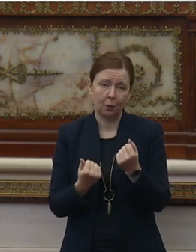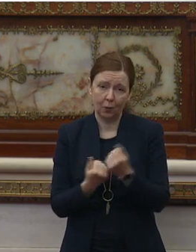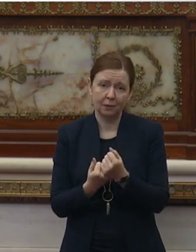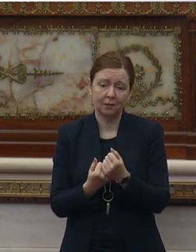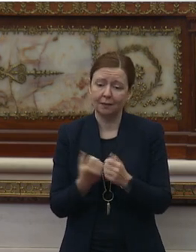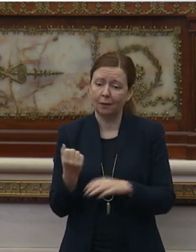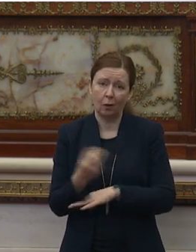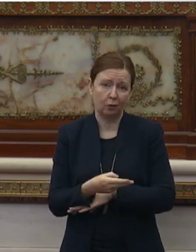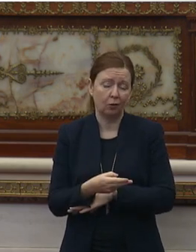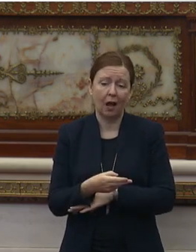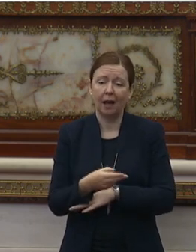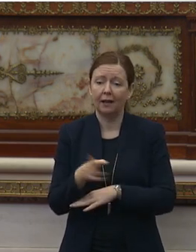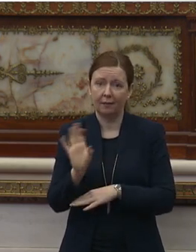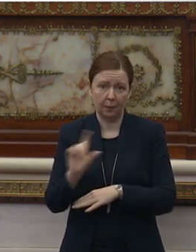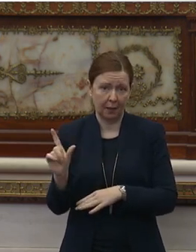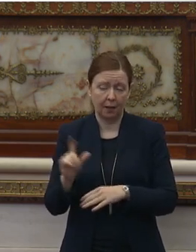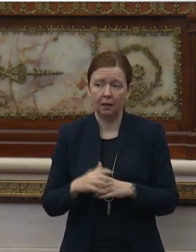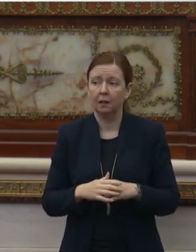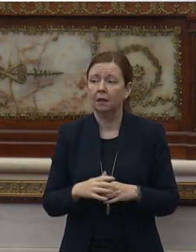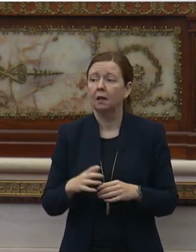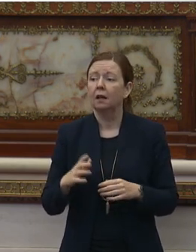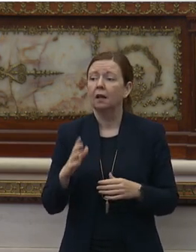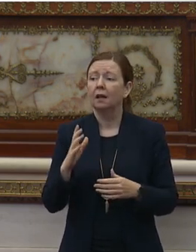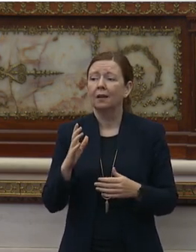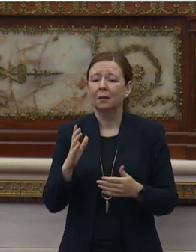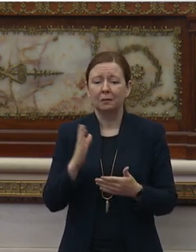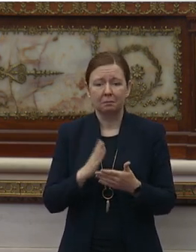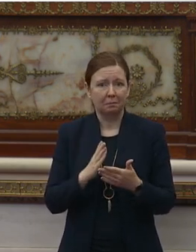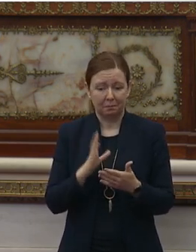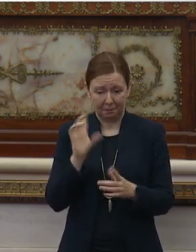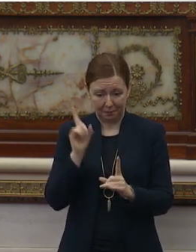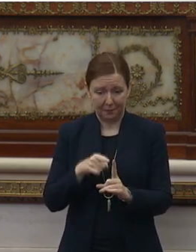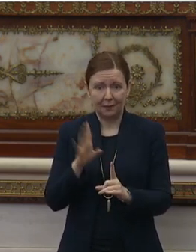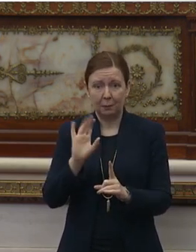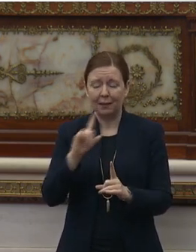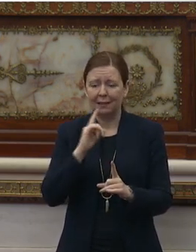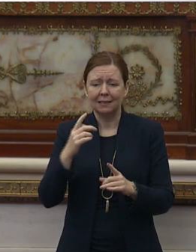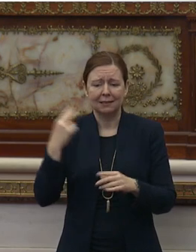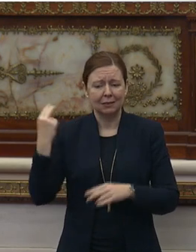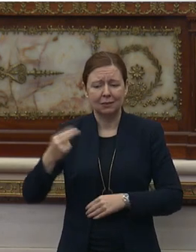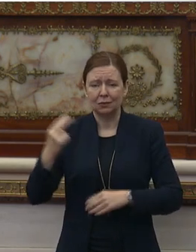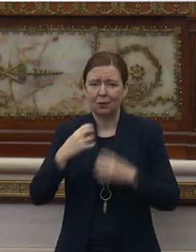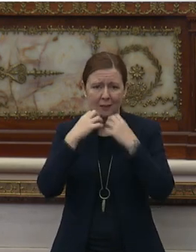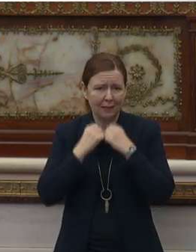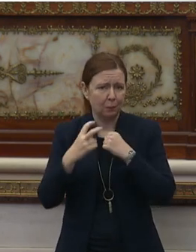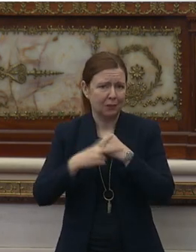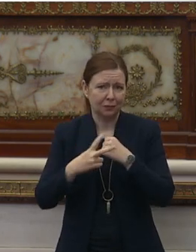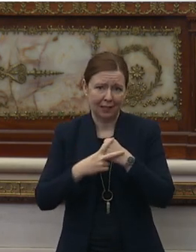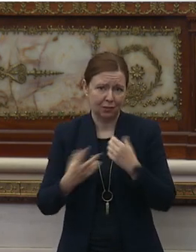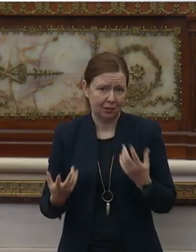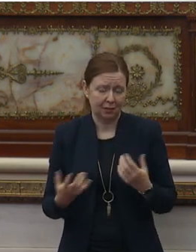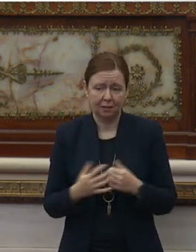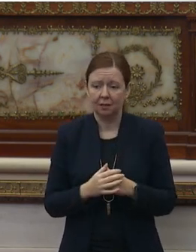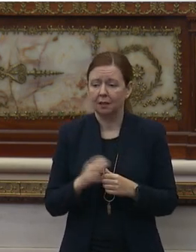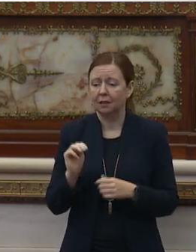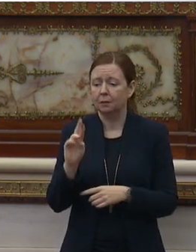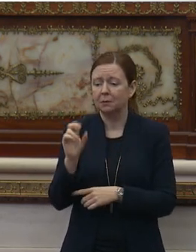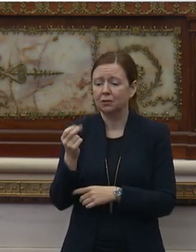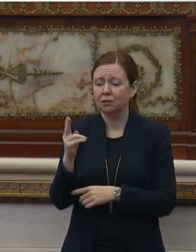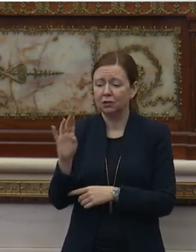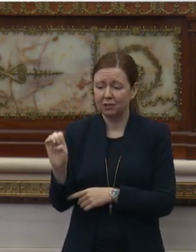the override of the bill. The heart of this bill really is historic preservation. Mr. Shi